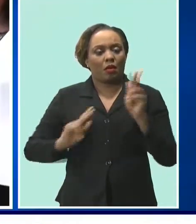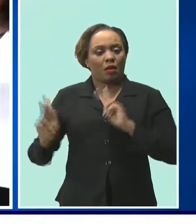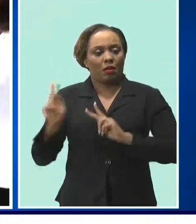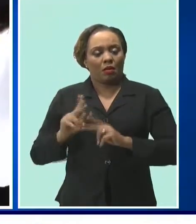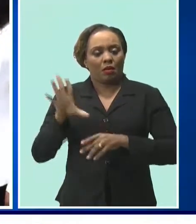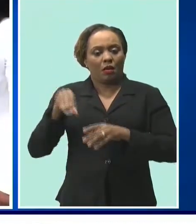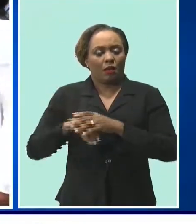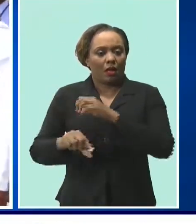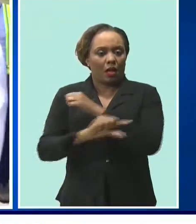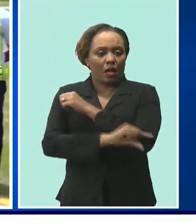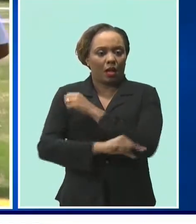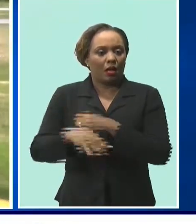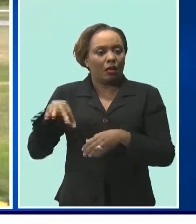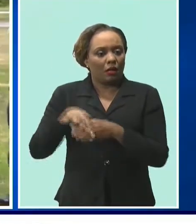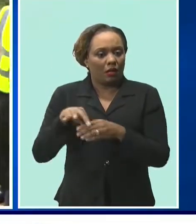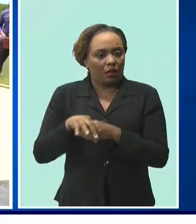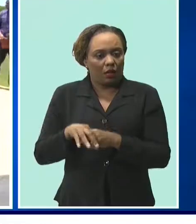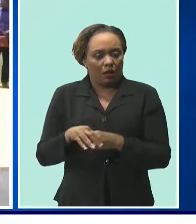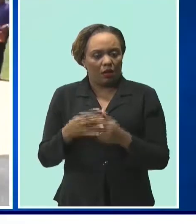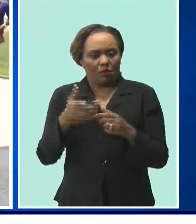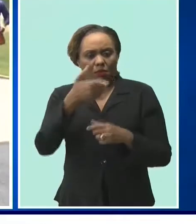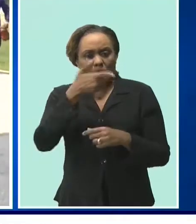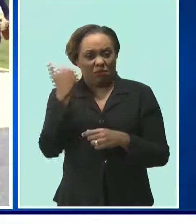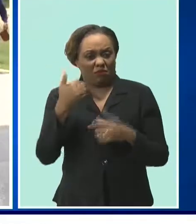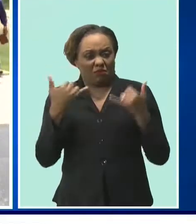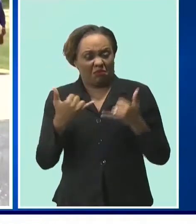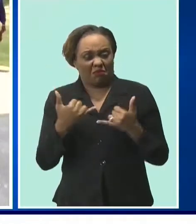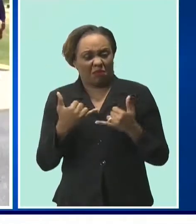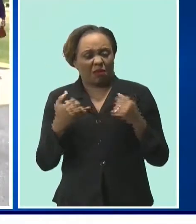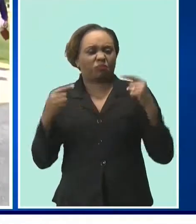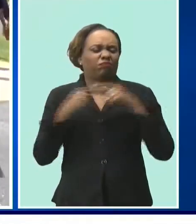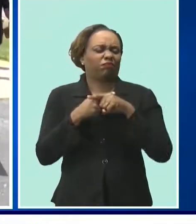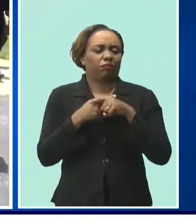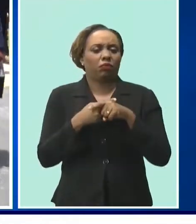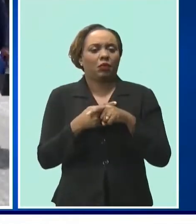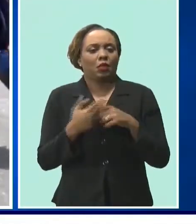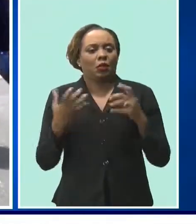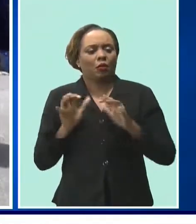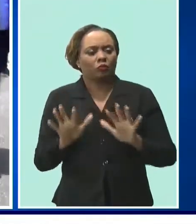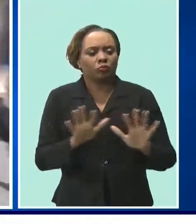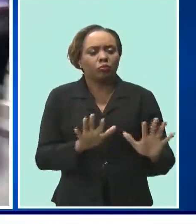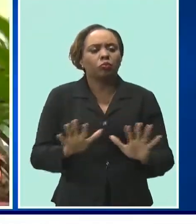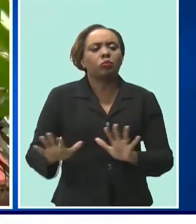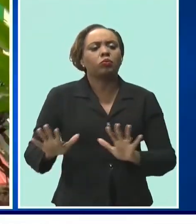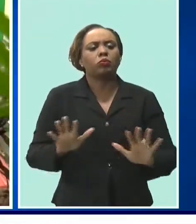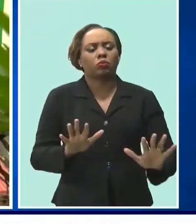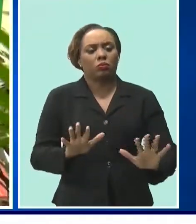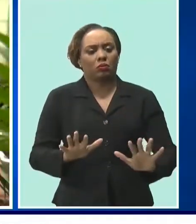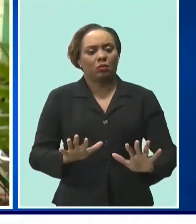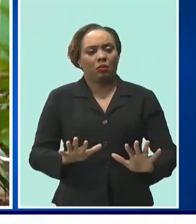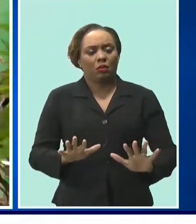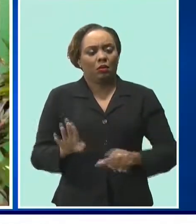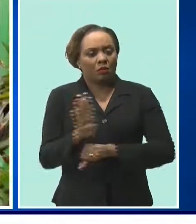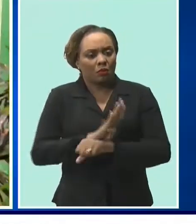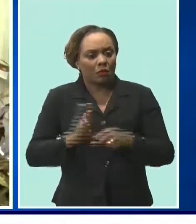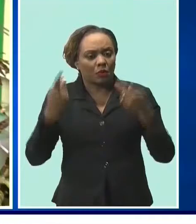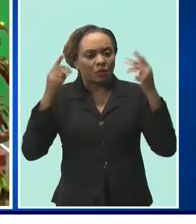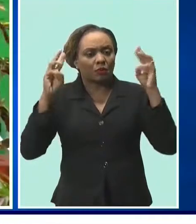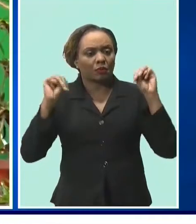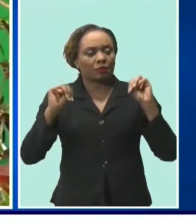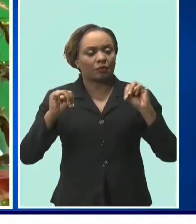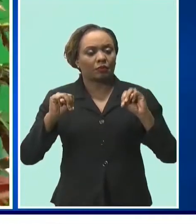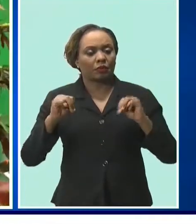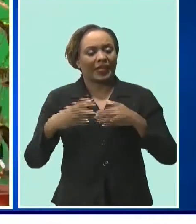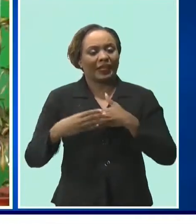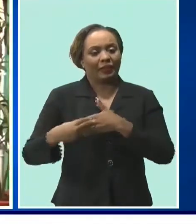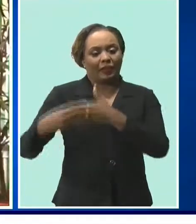the poll in an effort to ease tensions that has resulted from Monday's general elections. Prime Minister Motley, who is also the CARICOM chair,